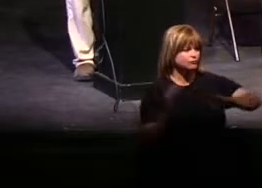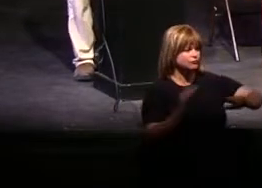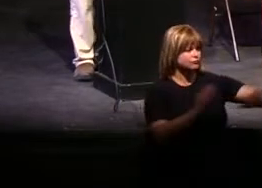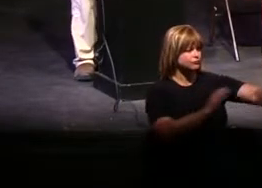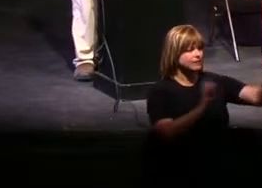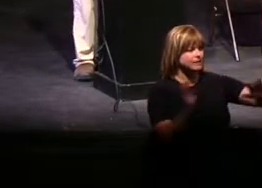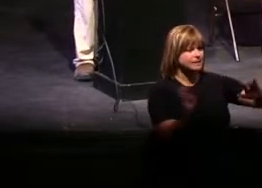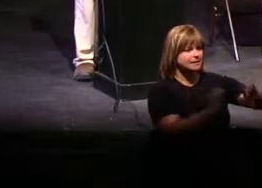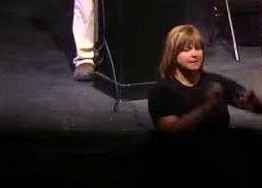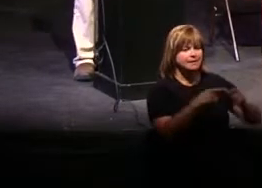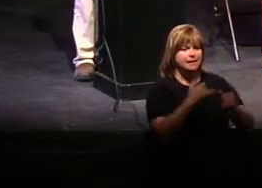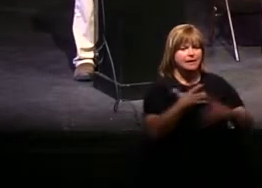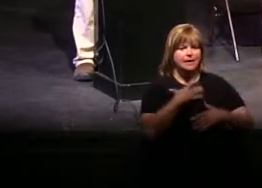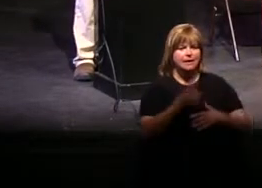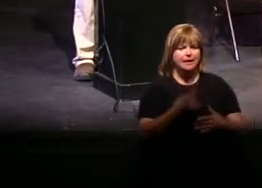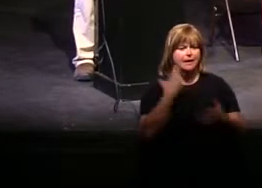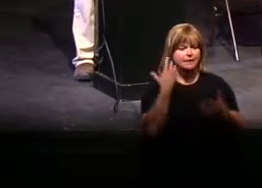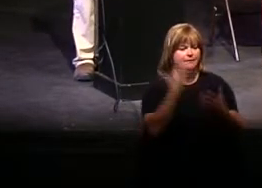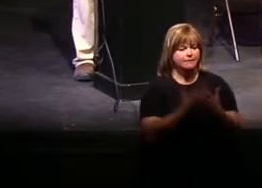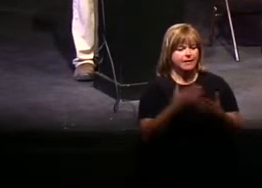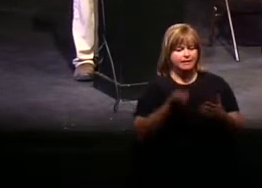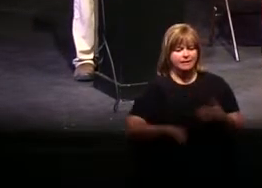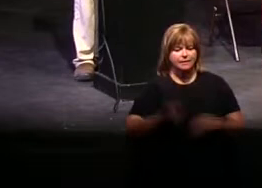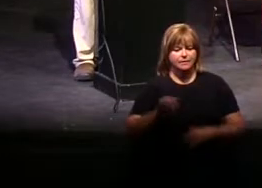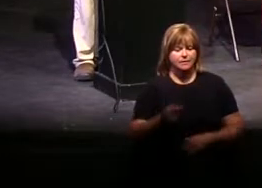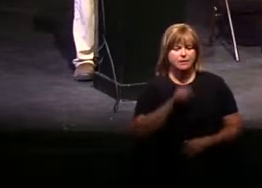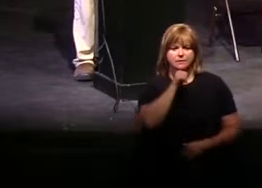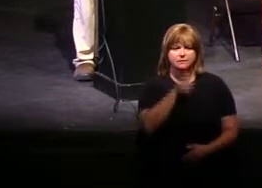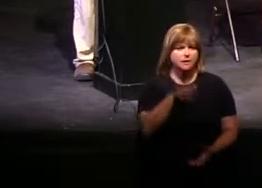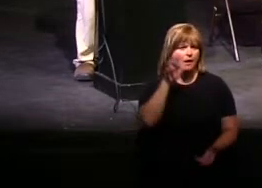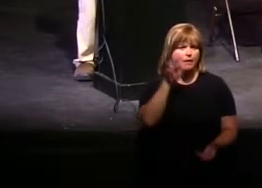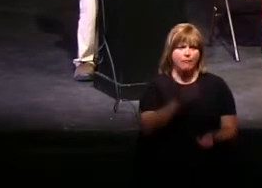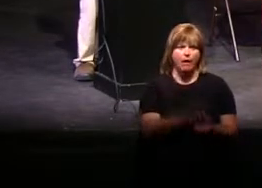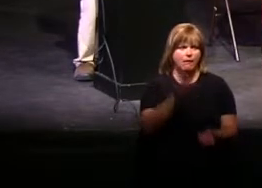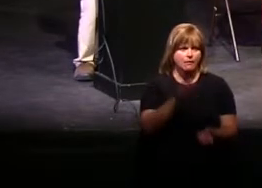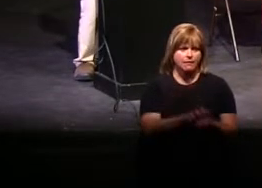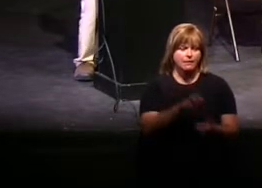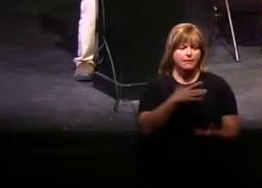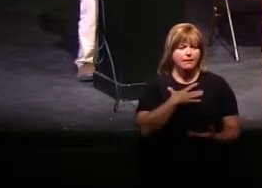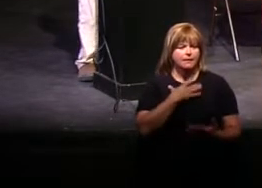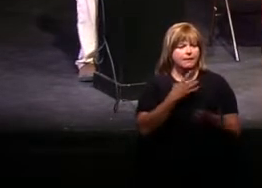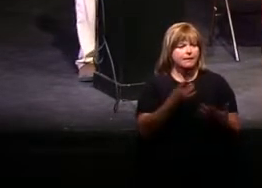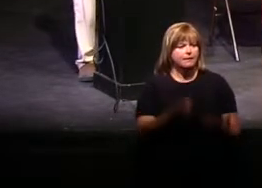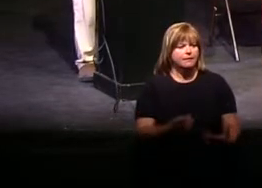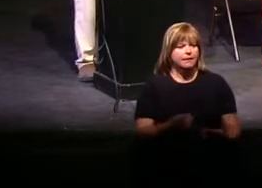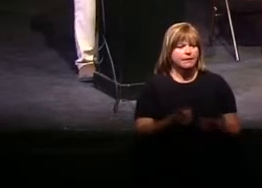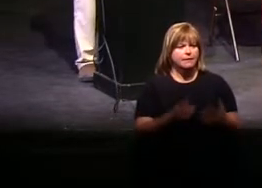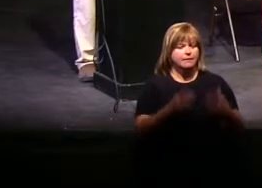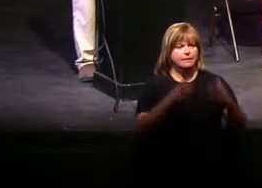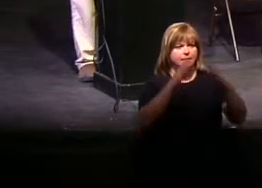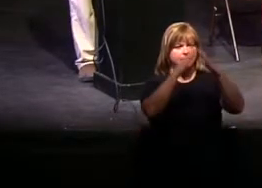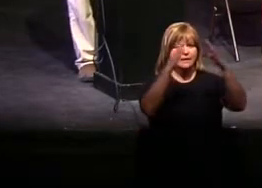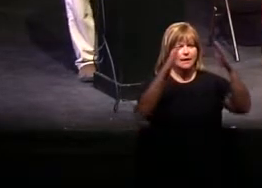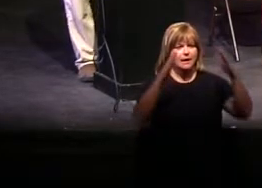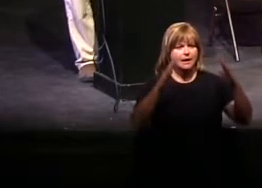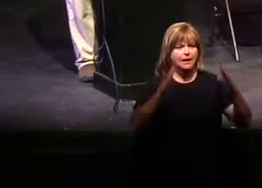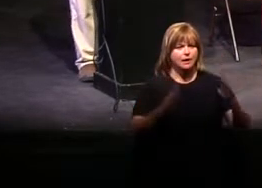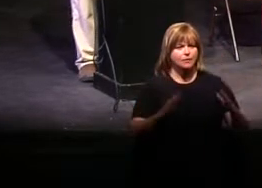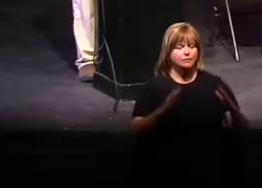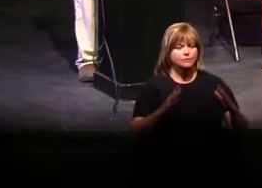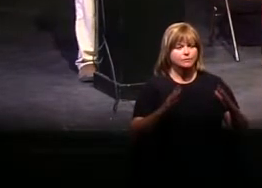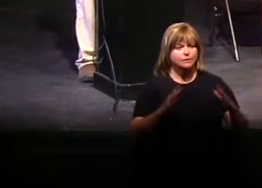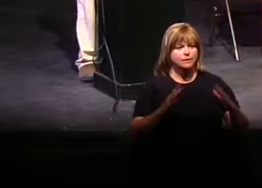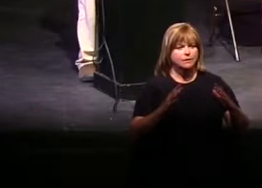I like the fact that the dog is not barking. I like the arc of the house afloat on the sea of